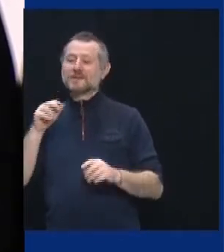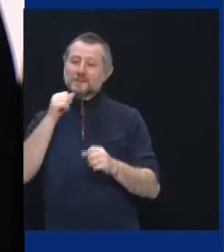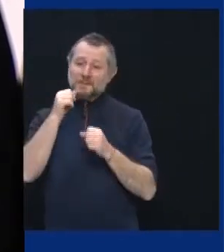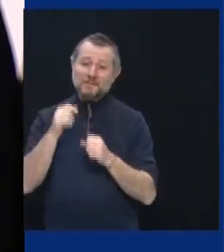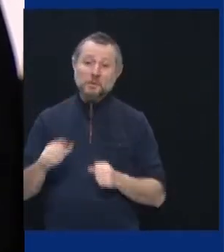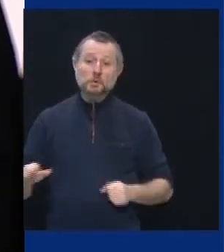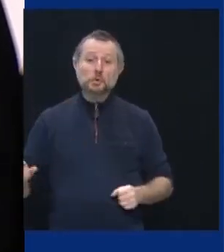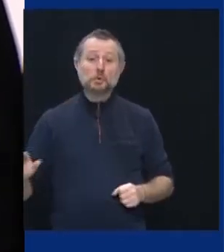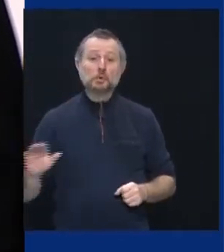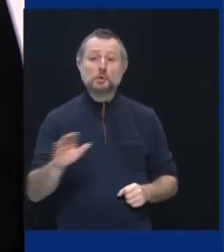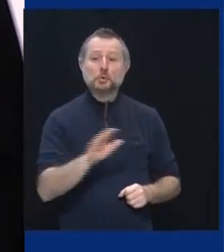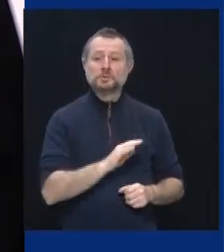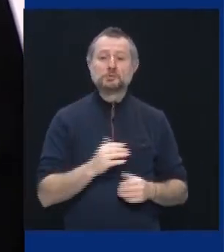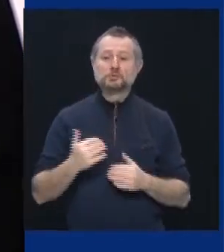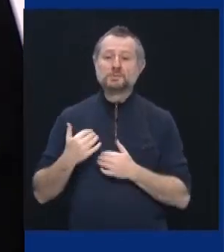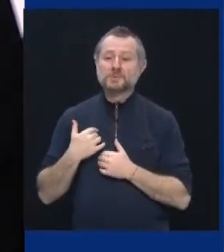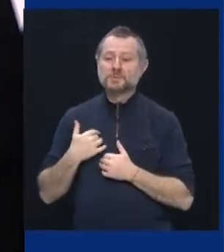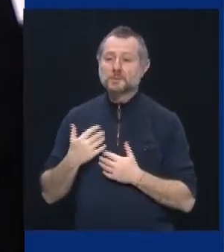to report